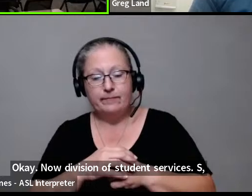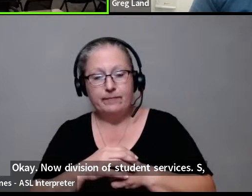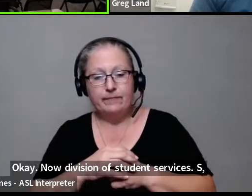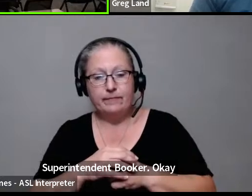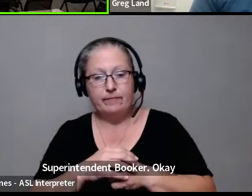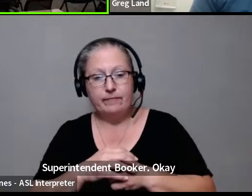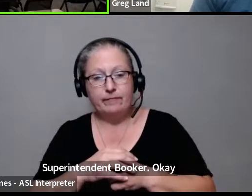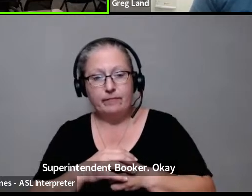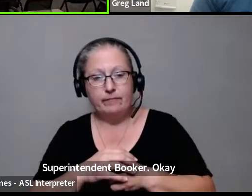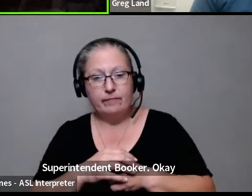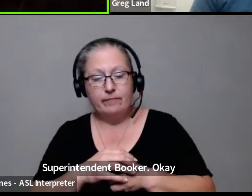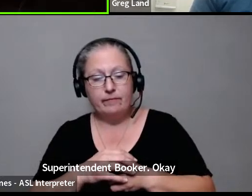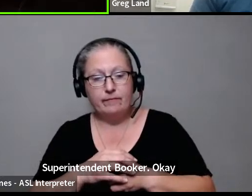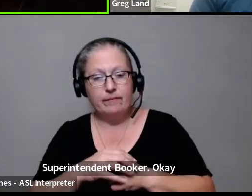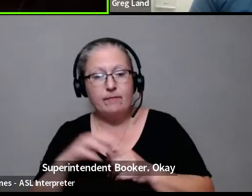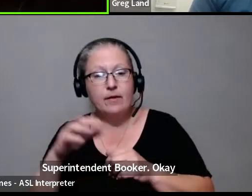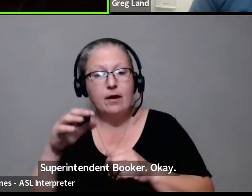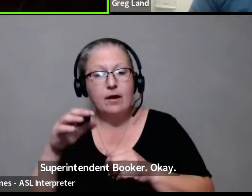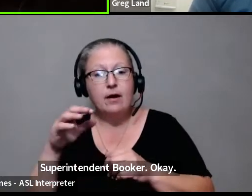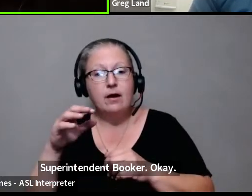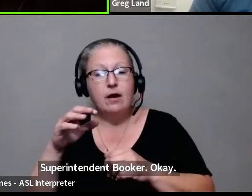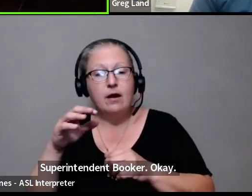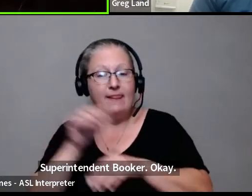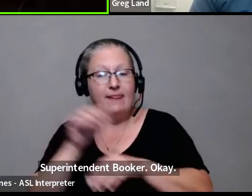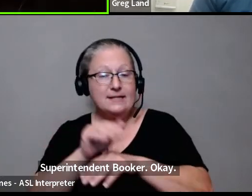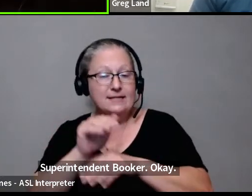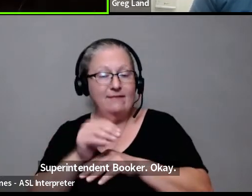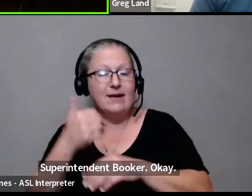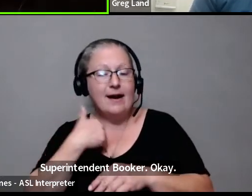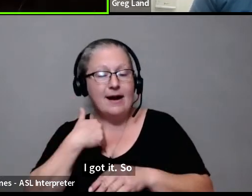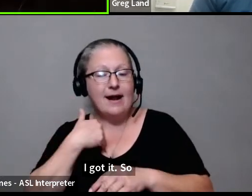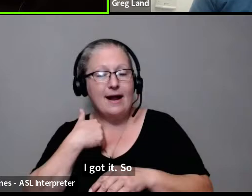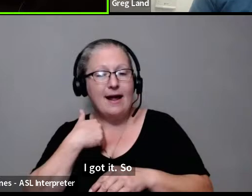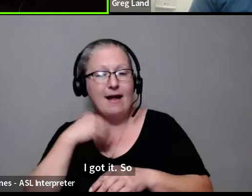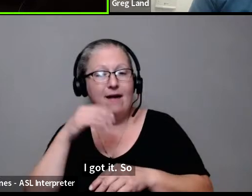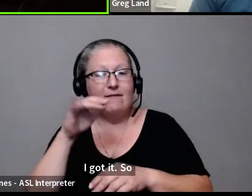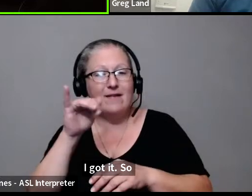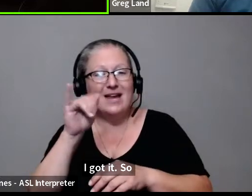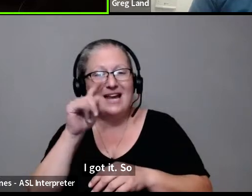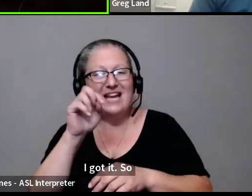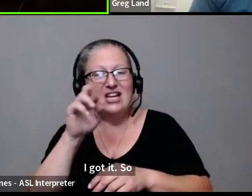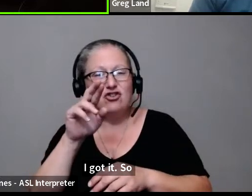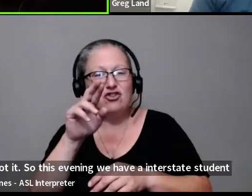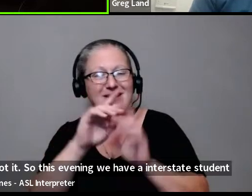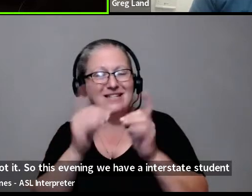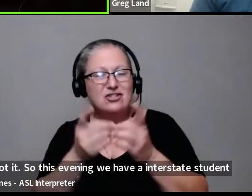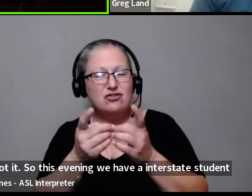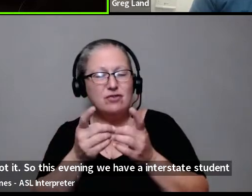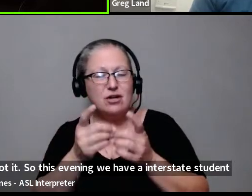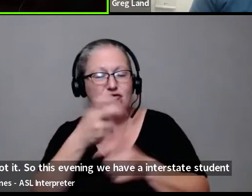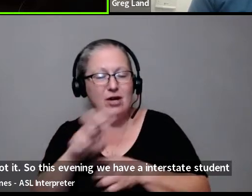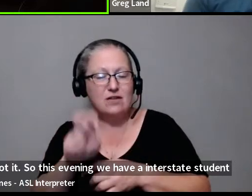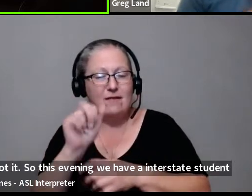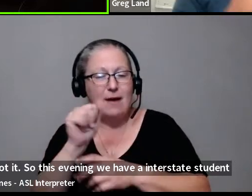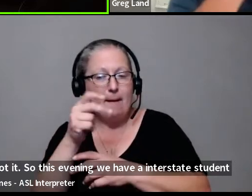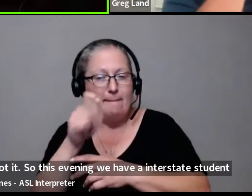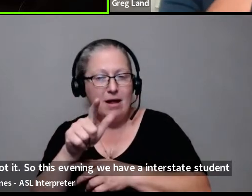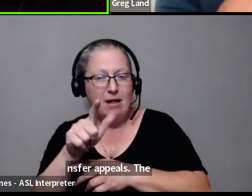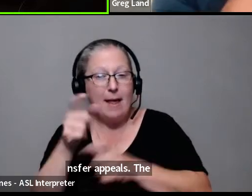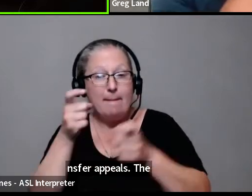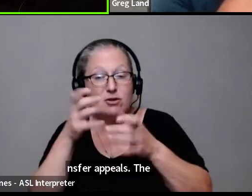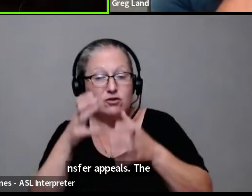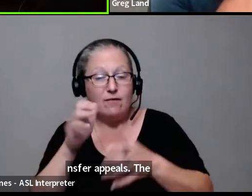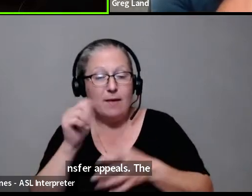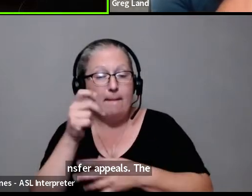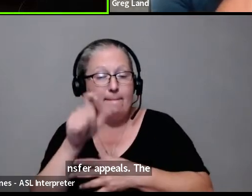I got it. Either way. So this evening we have interdistrict student transfer appeals. The Administrative Appeals